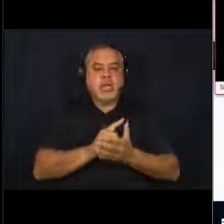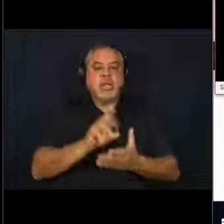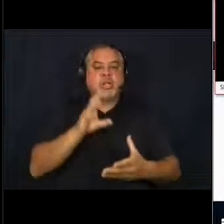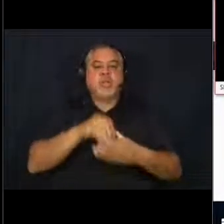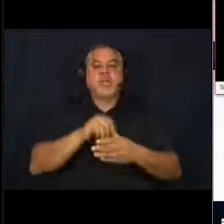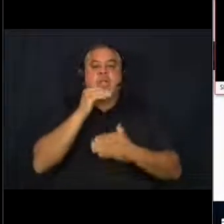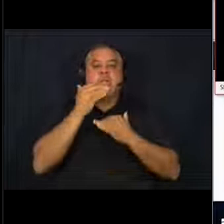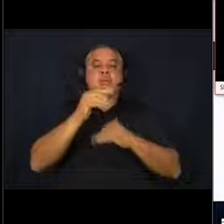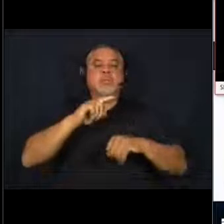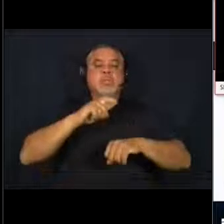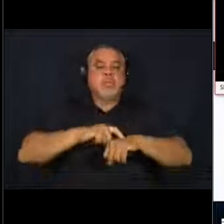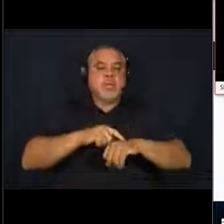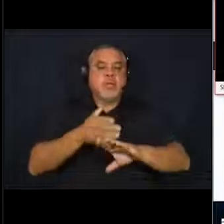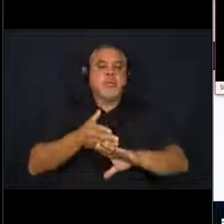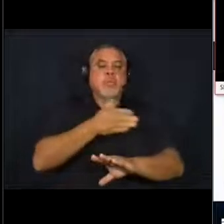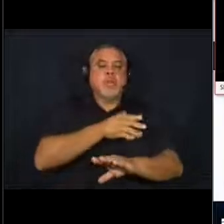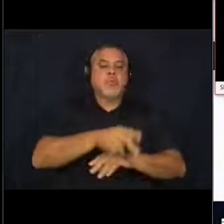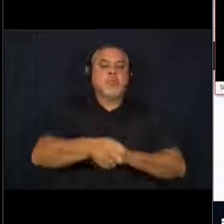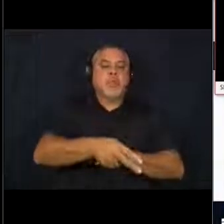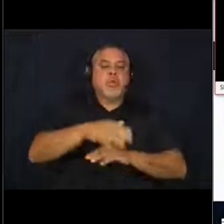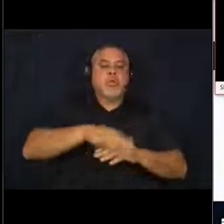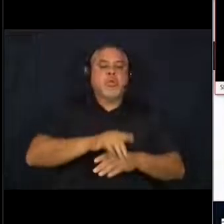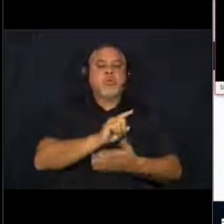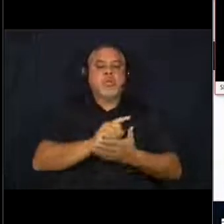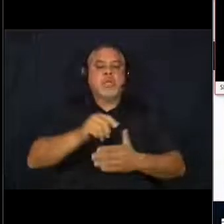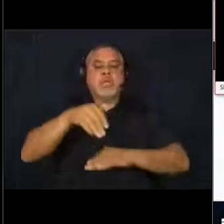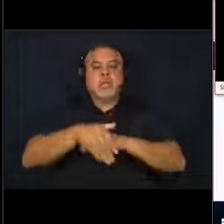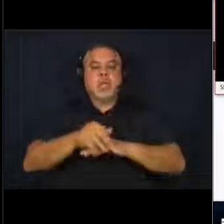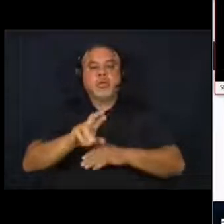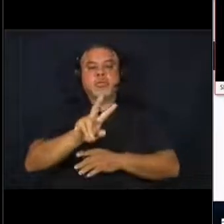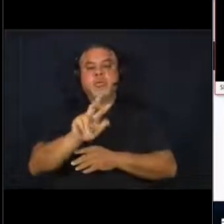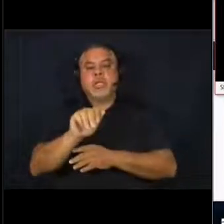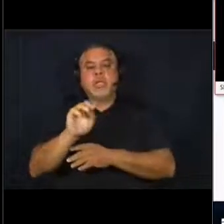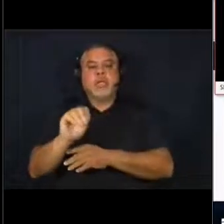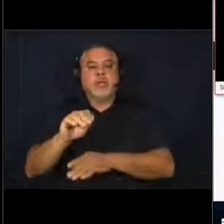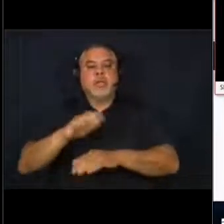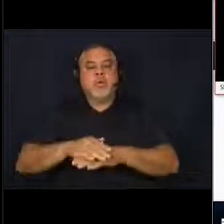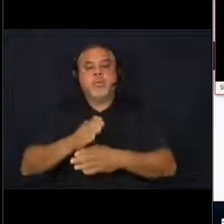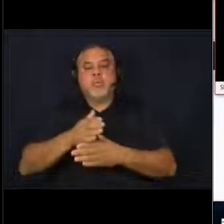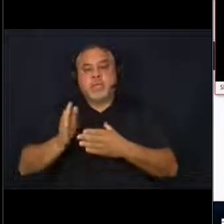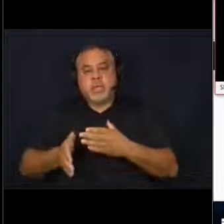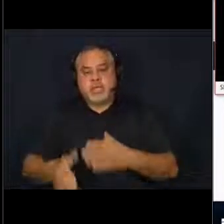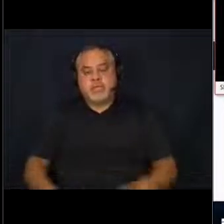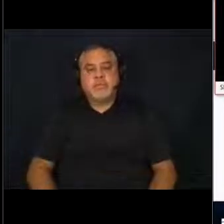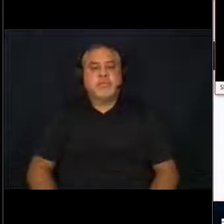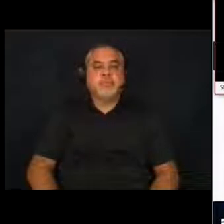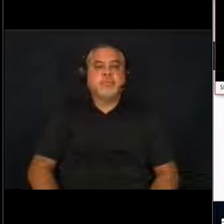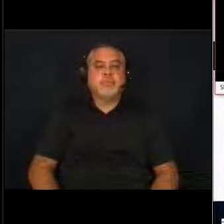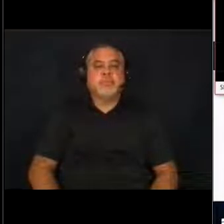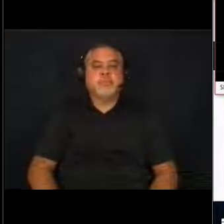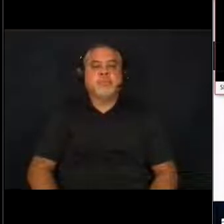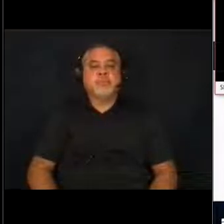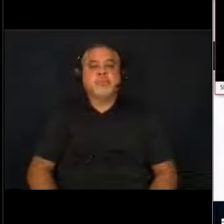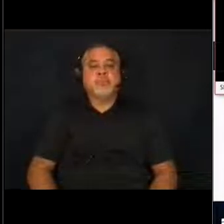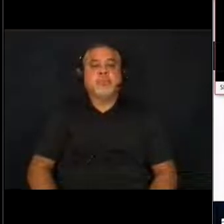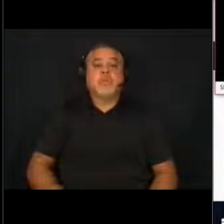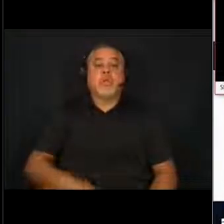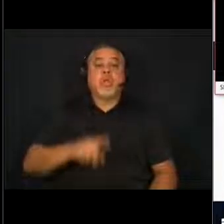the time prior to midnight on weeknights and or 2 a.m. on weekends. All